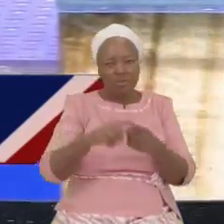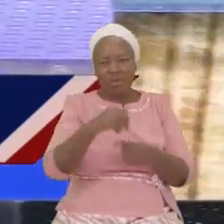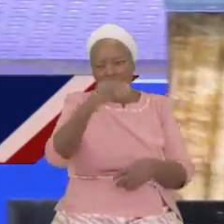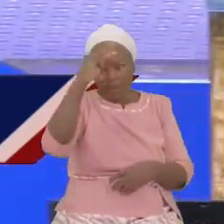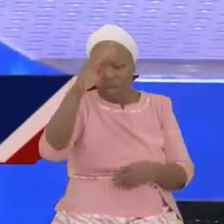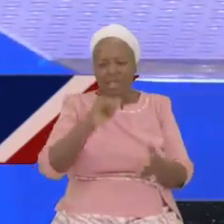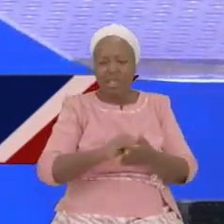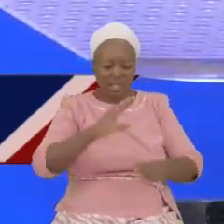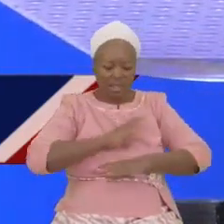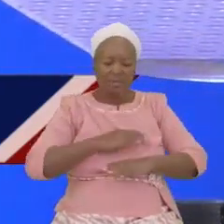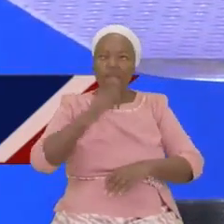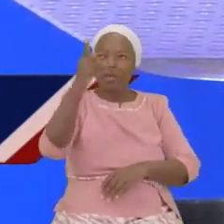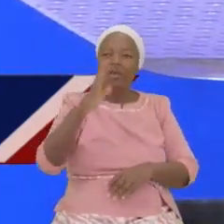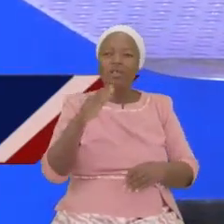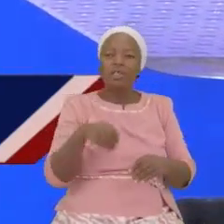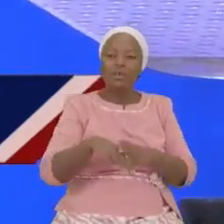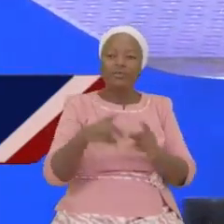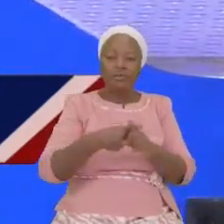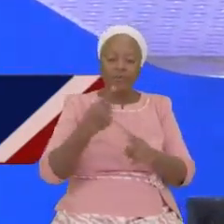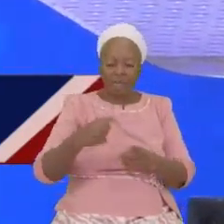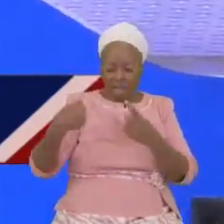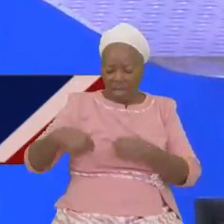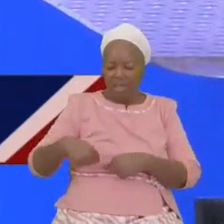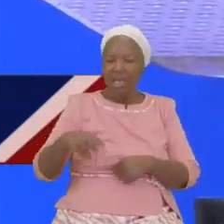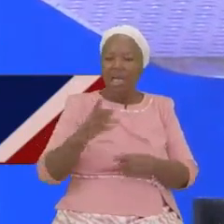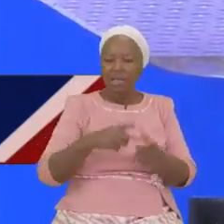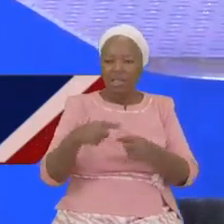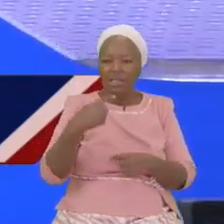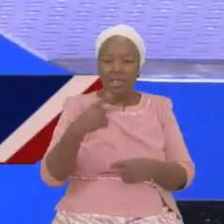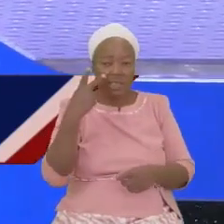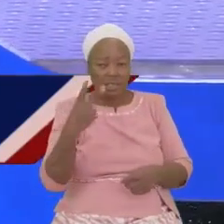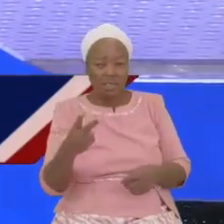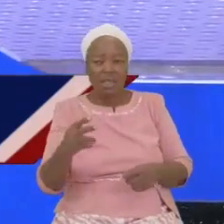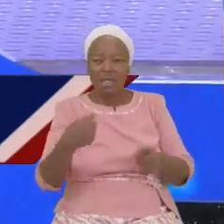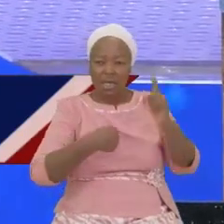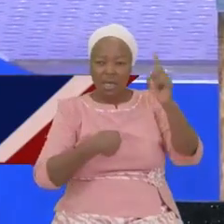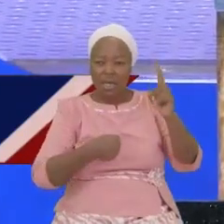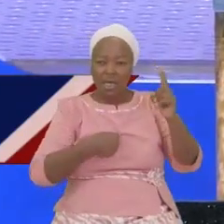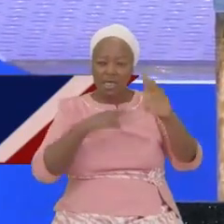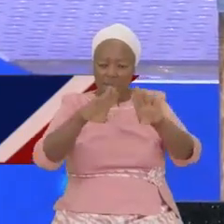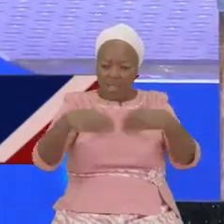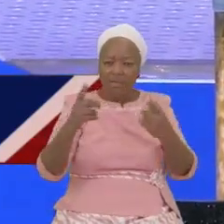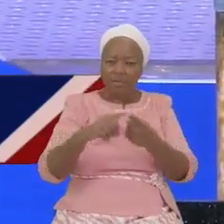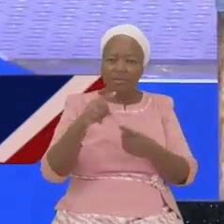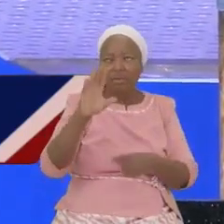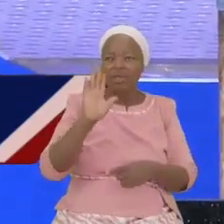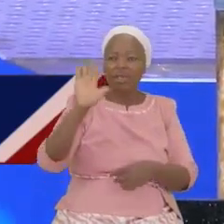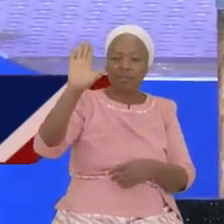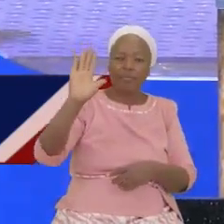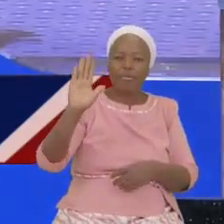pleased God in the depth of his heart. And it says, behold, I give unto